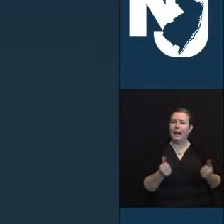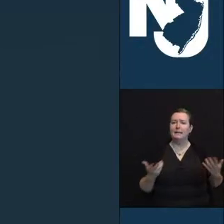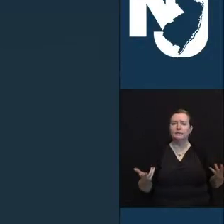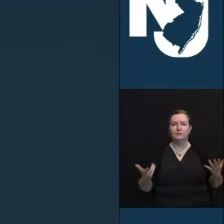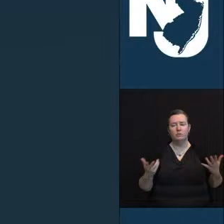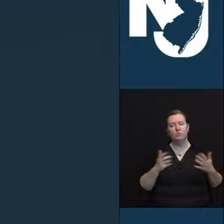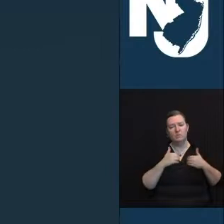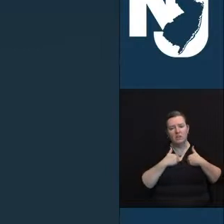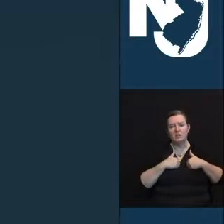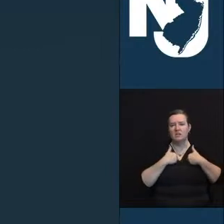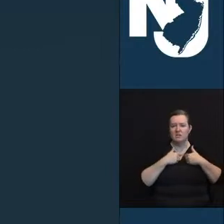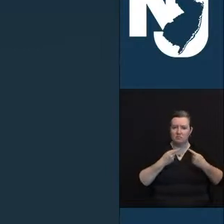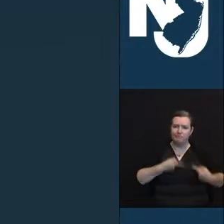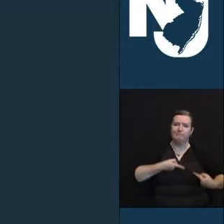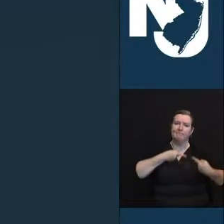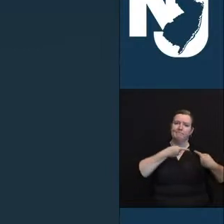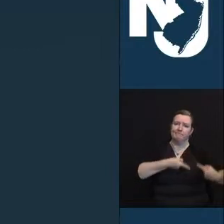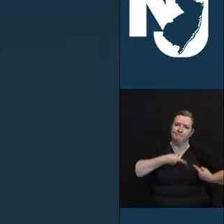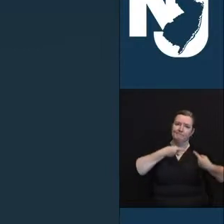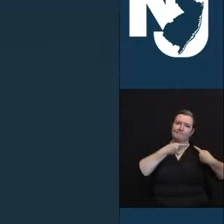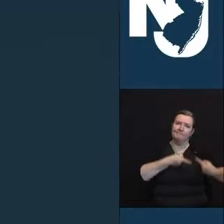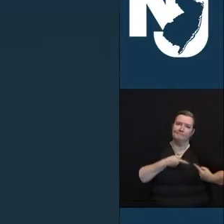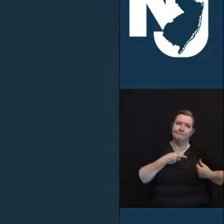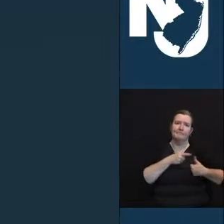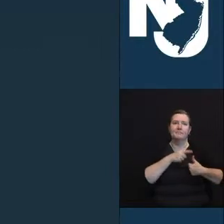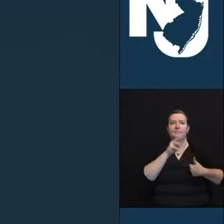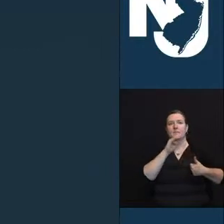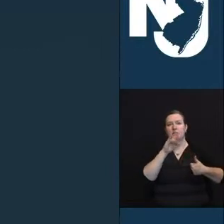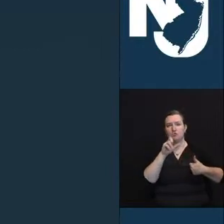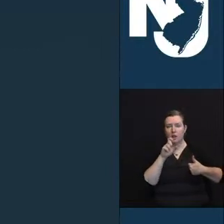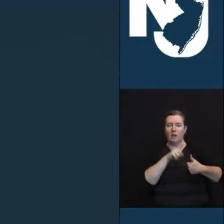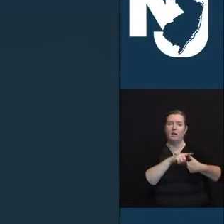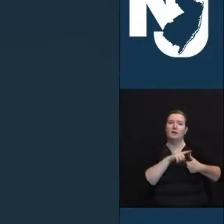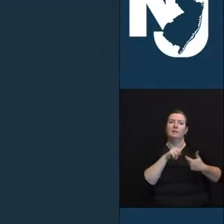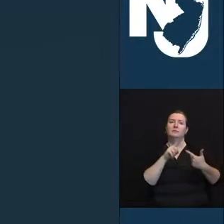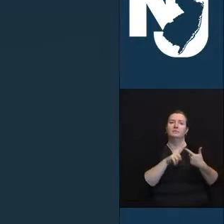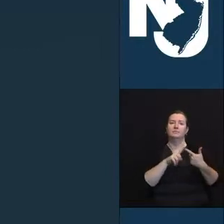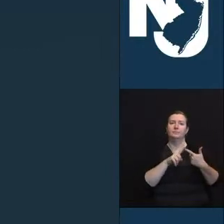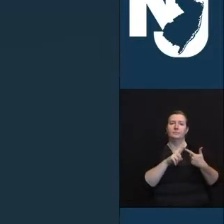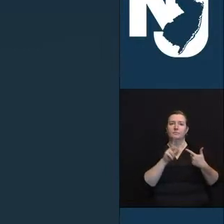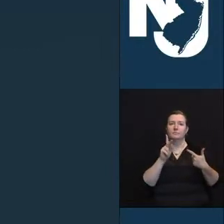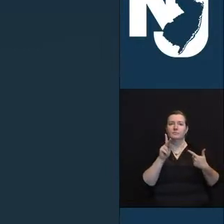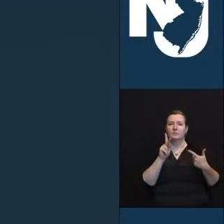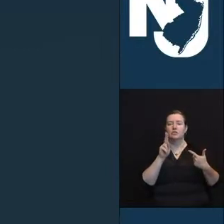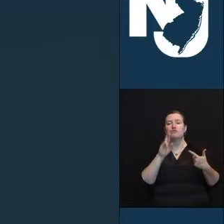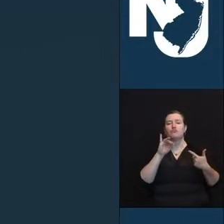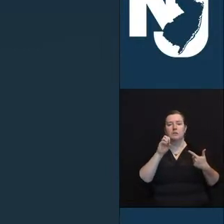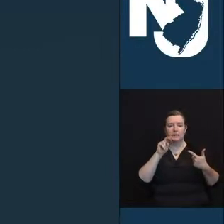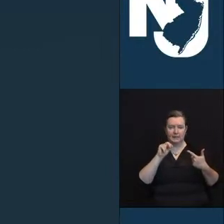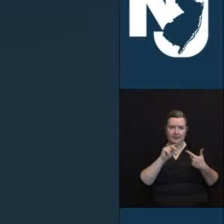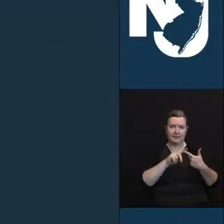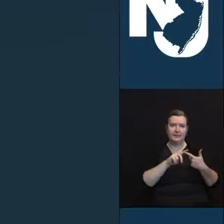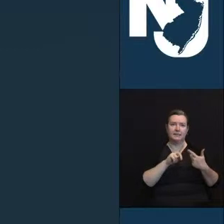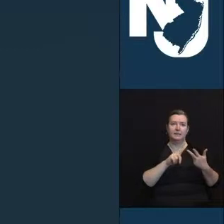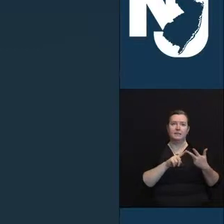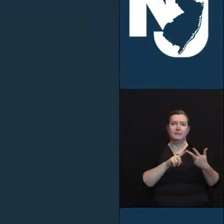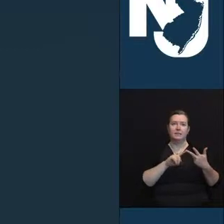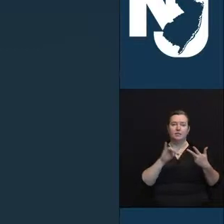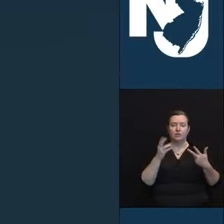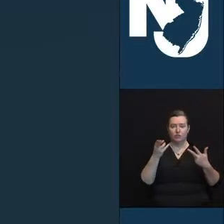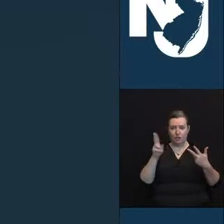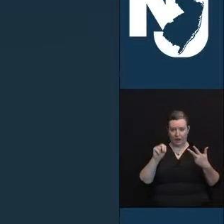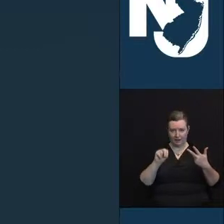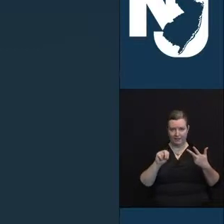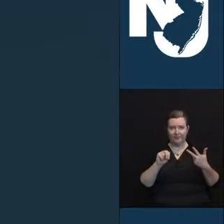is suffering from. So Michelle in Cranford, their daughter Kristen, who lives in Minnesota, and John, who's also local in New Jersey, and John